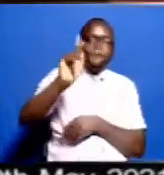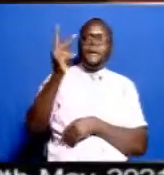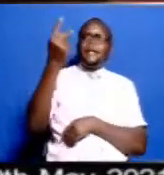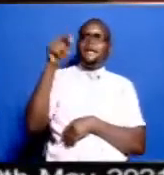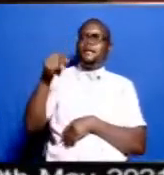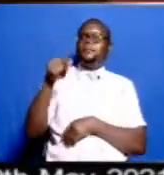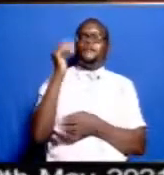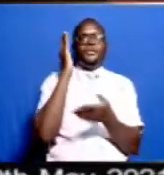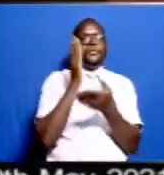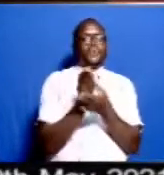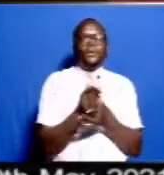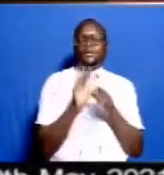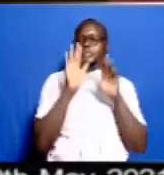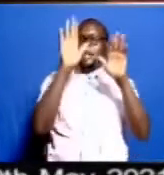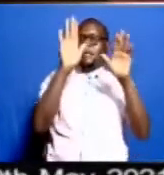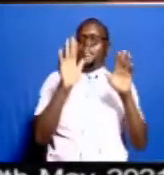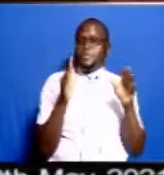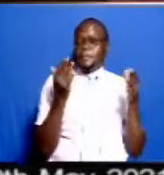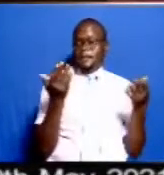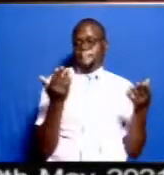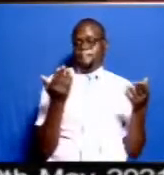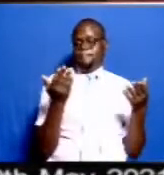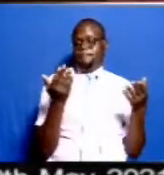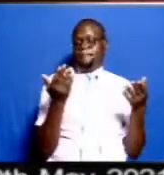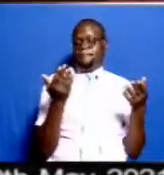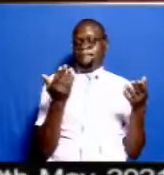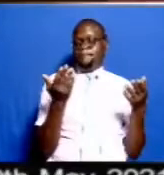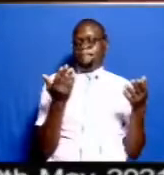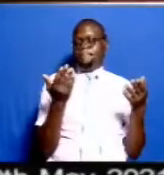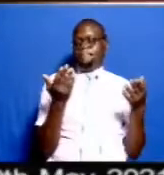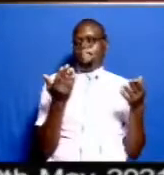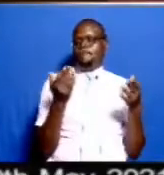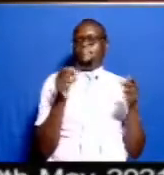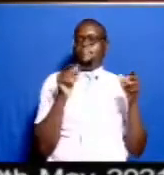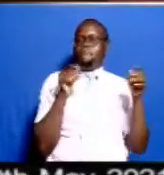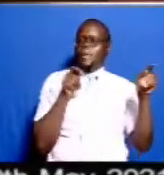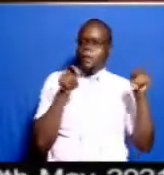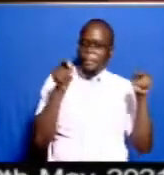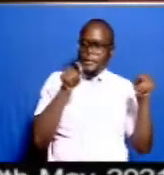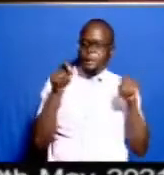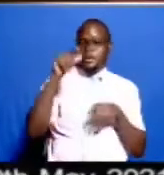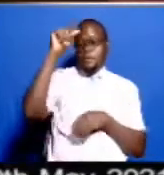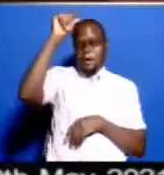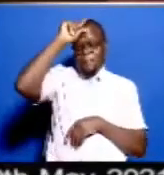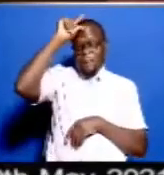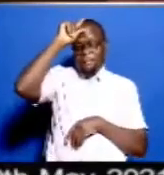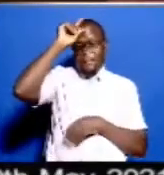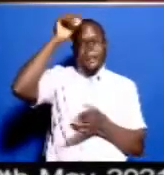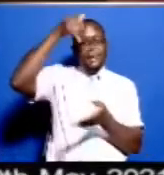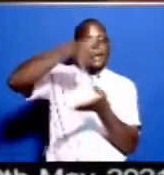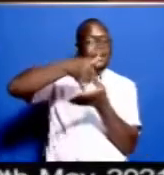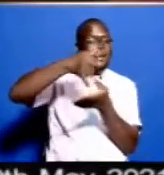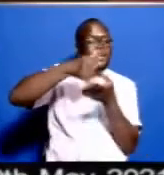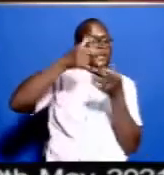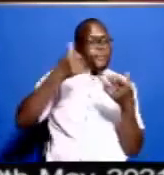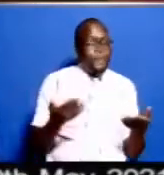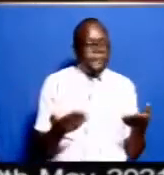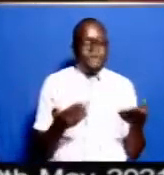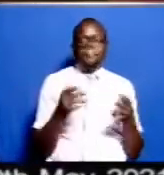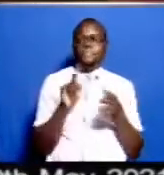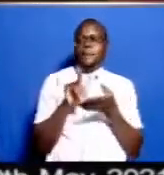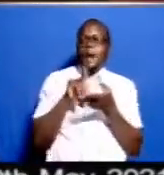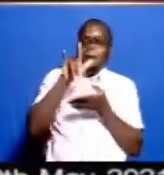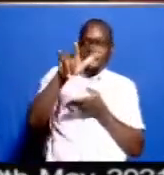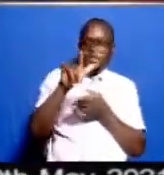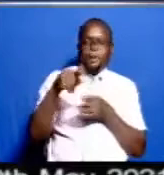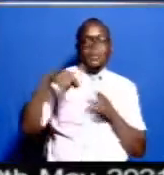plays a strategic role and purpose in operations of the government, including aviation